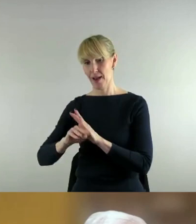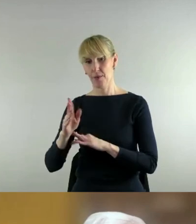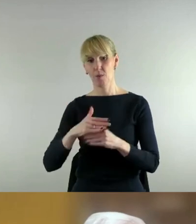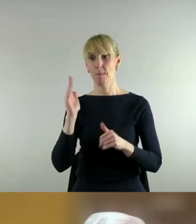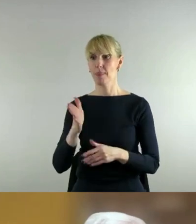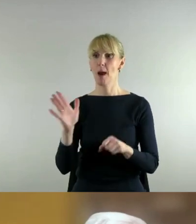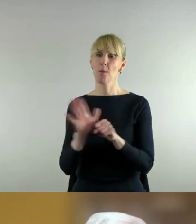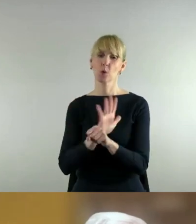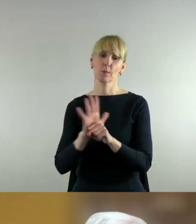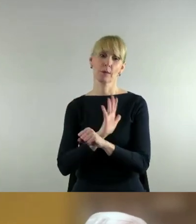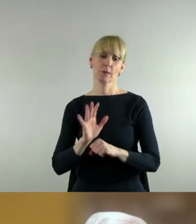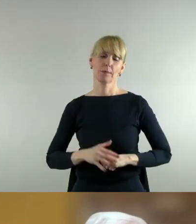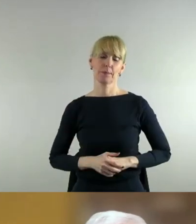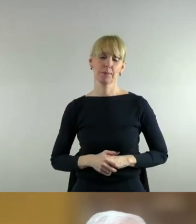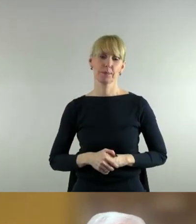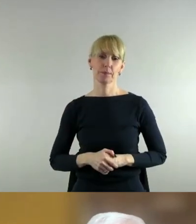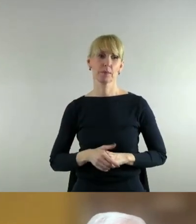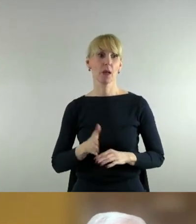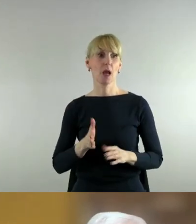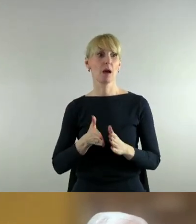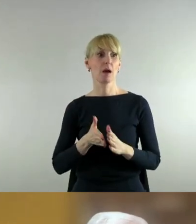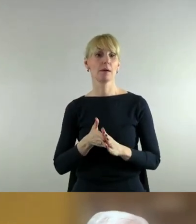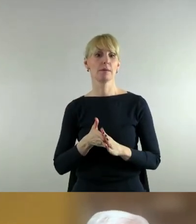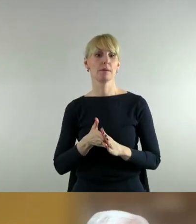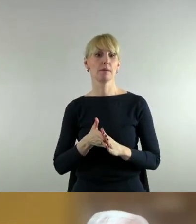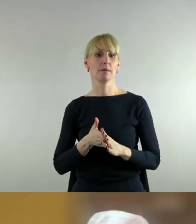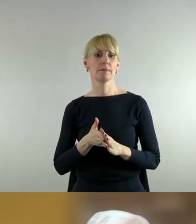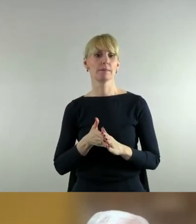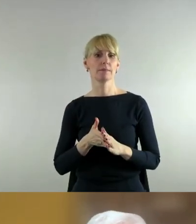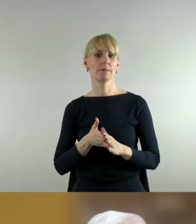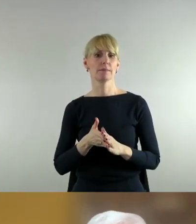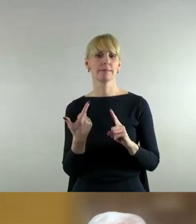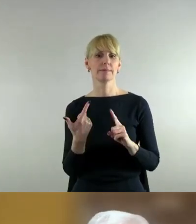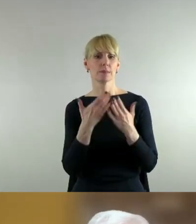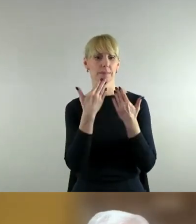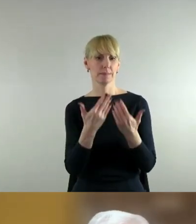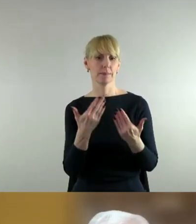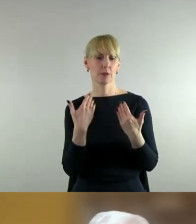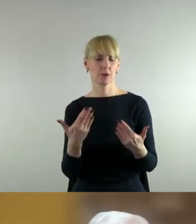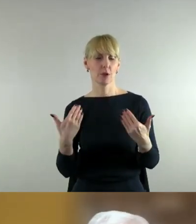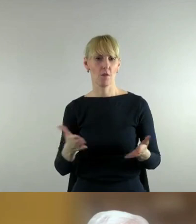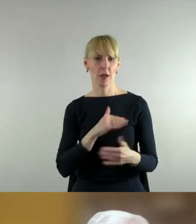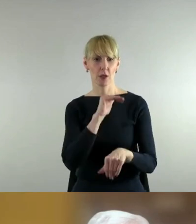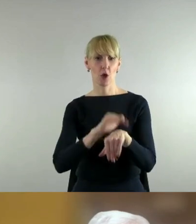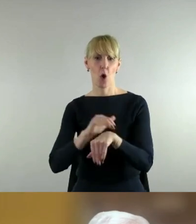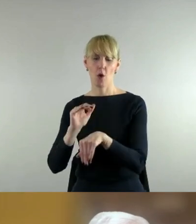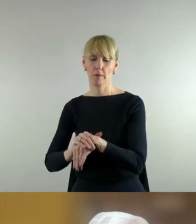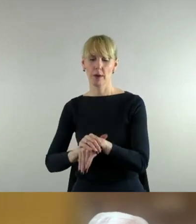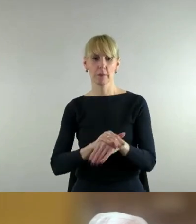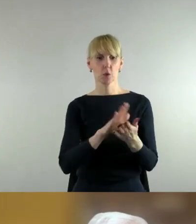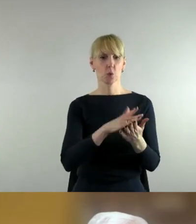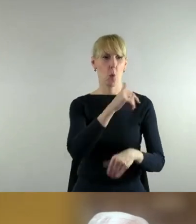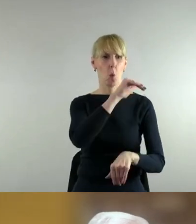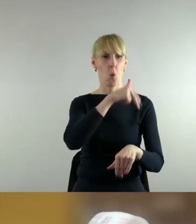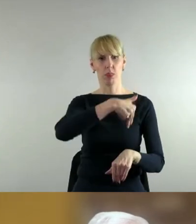in the close future we will have 2 more programs on the same time as a completion of this, what we have done during this